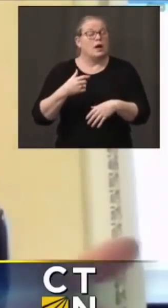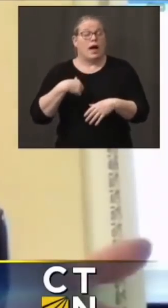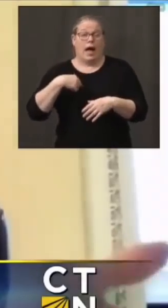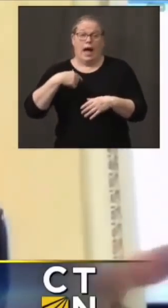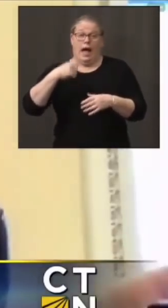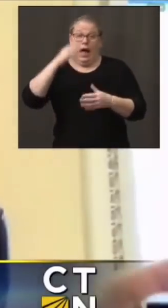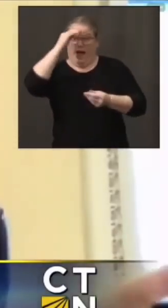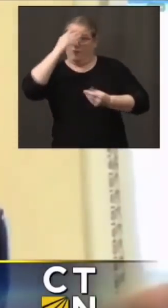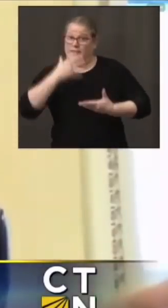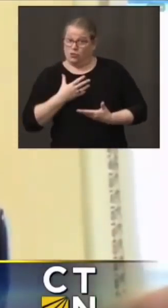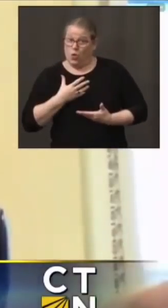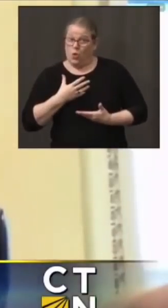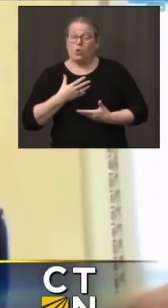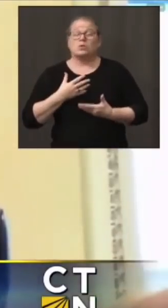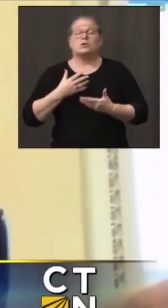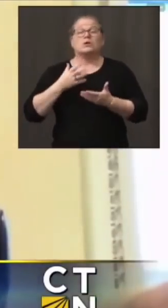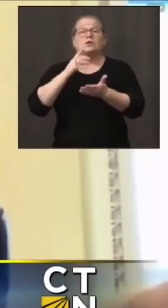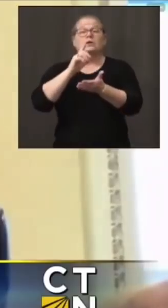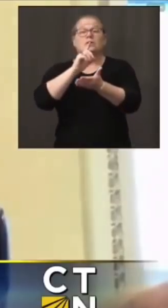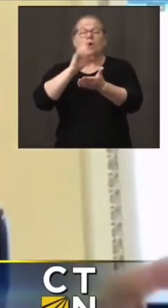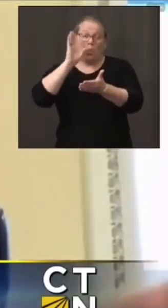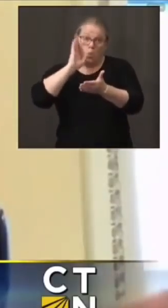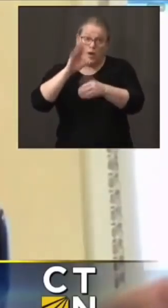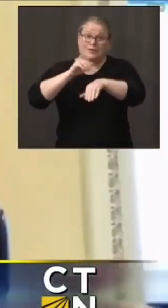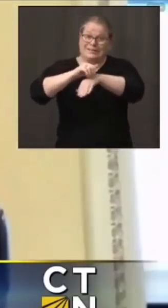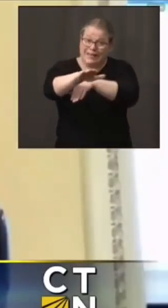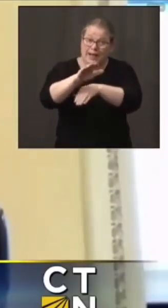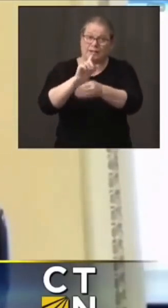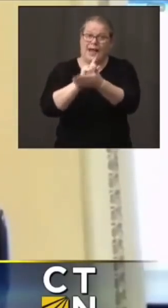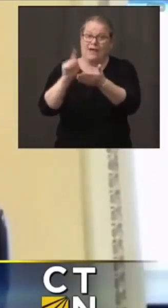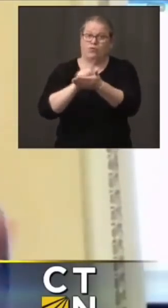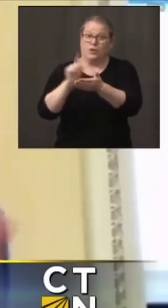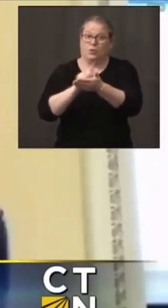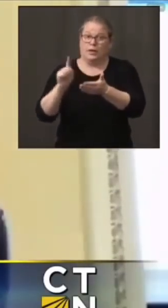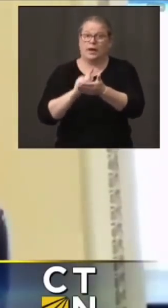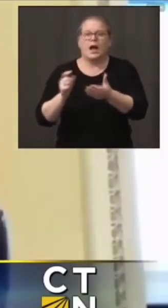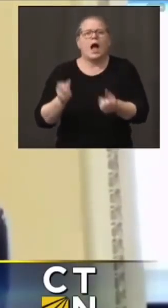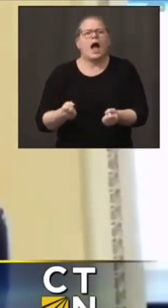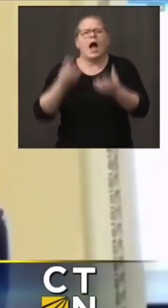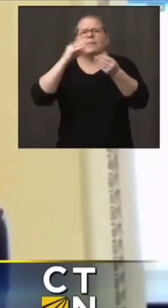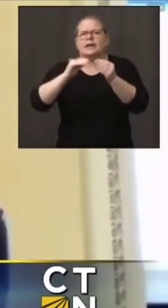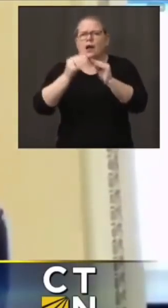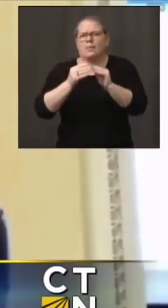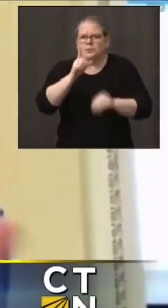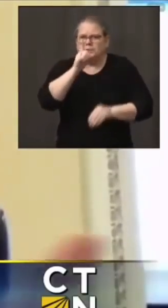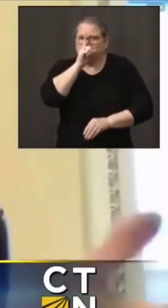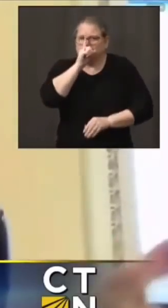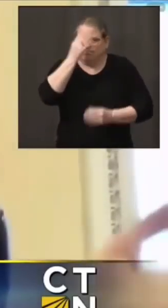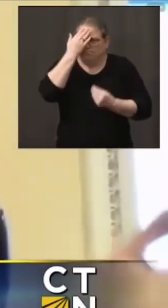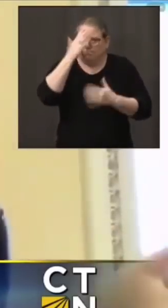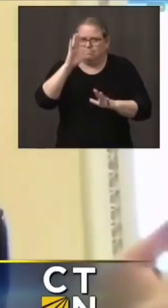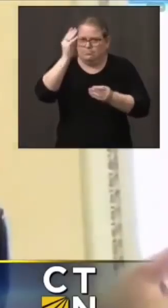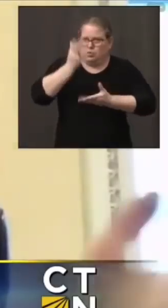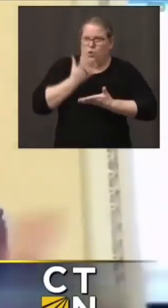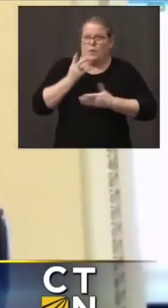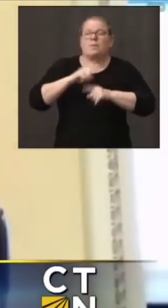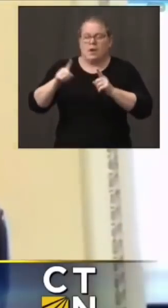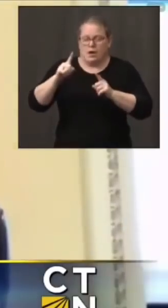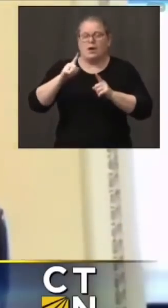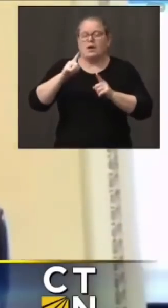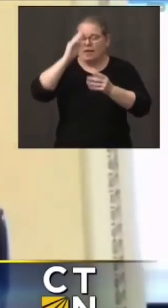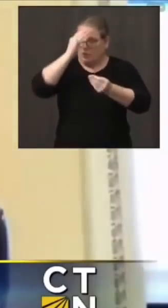In terms of numbers, I don't have any numbers, but I've been told it's that, that supply chain will provide